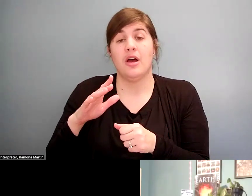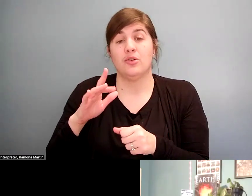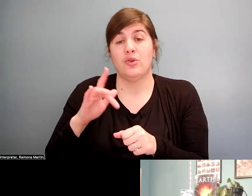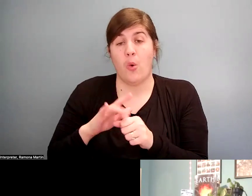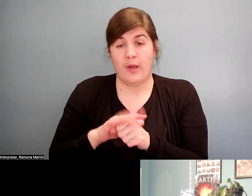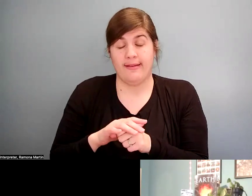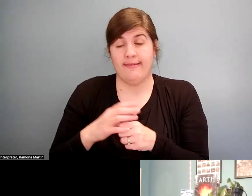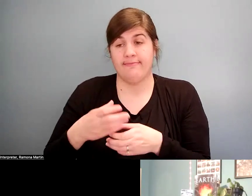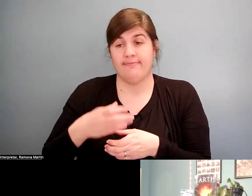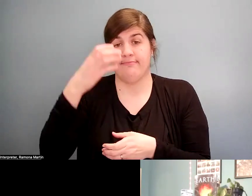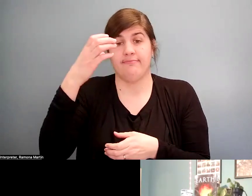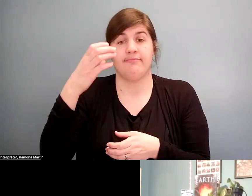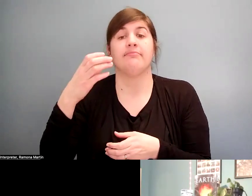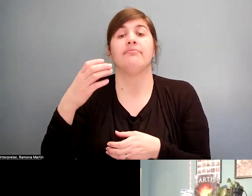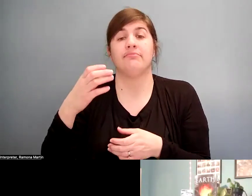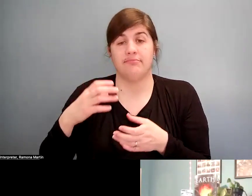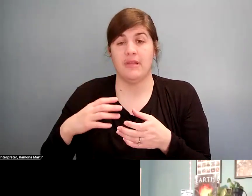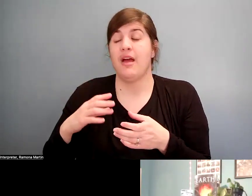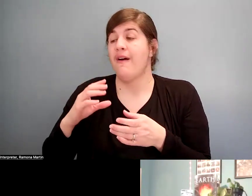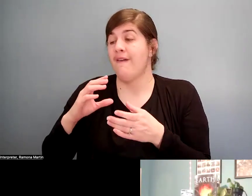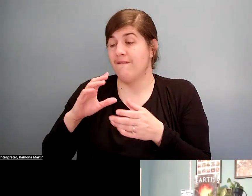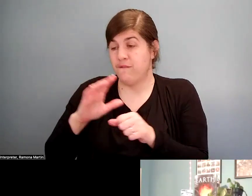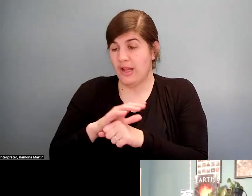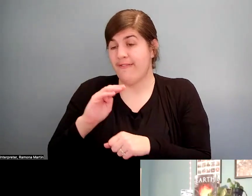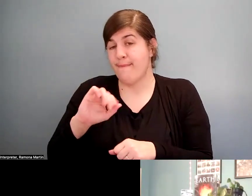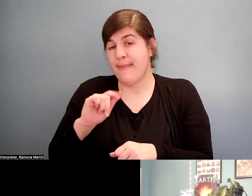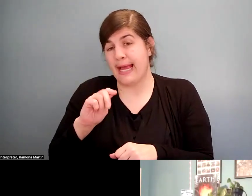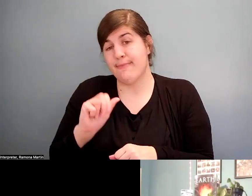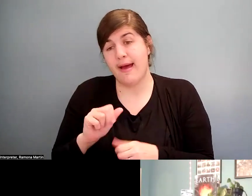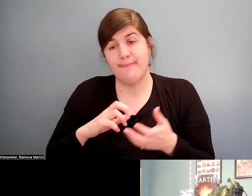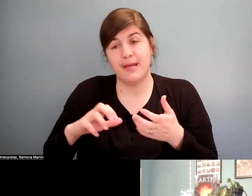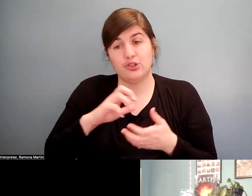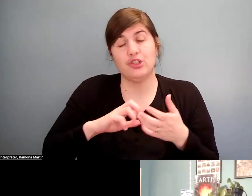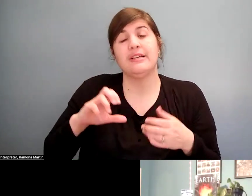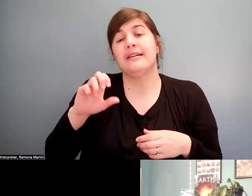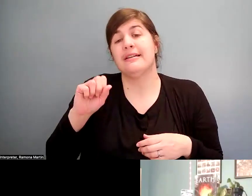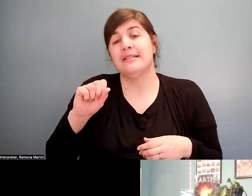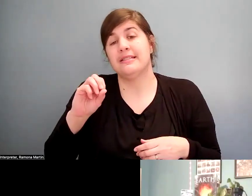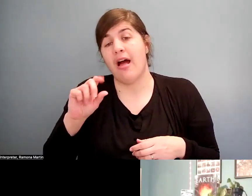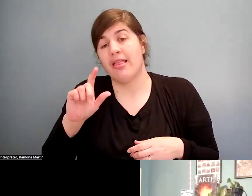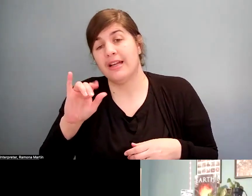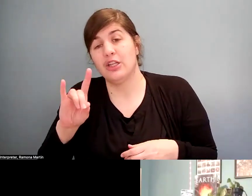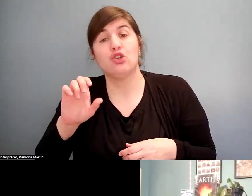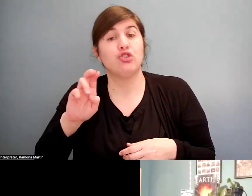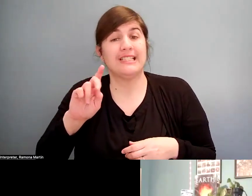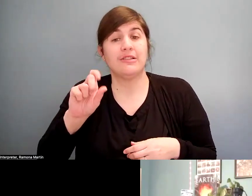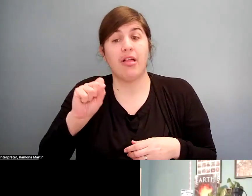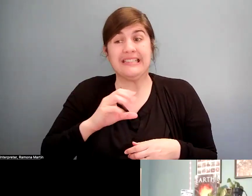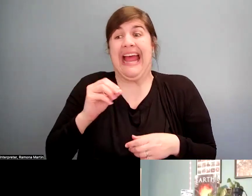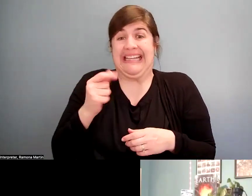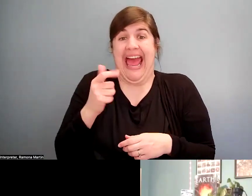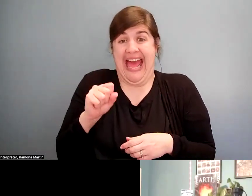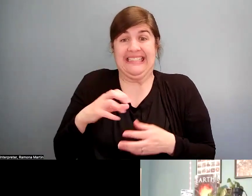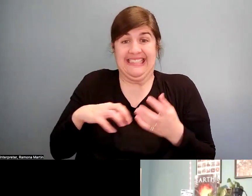are full of magma. Magma is a mixture of solid crystals, molten rock, but also gas. And it's